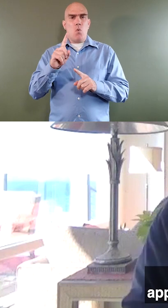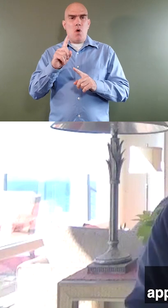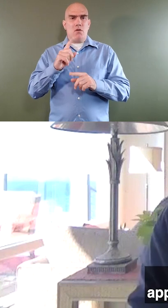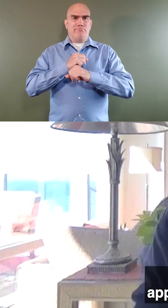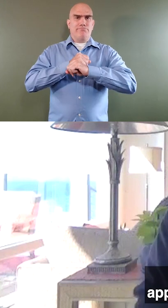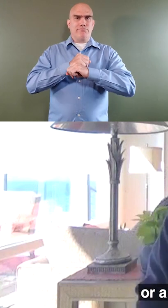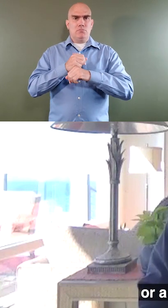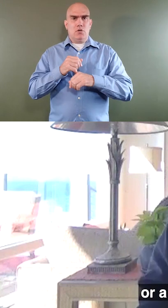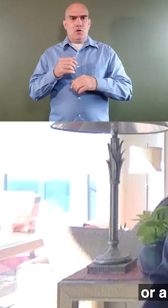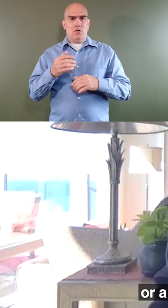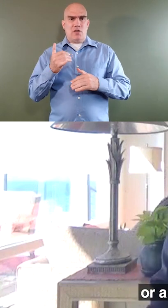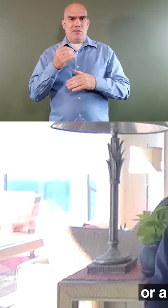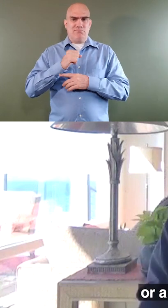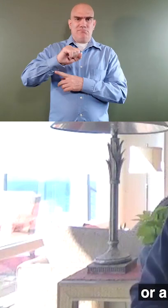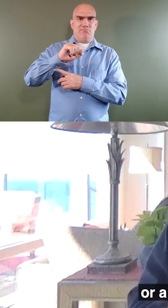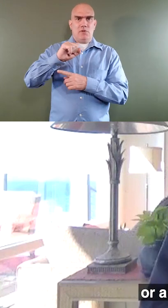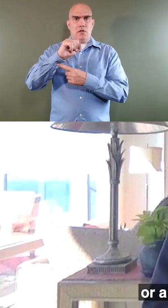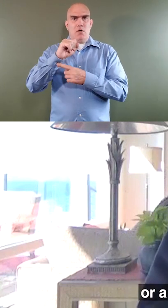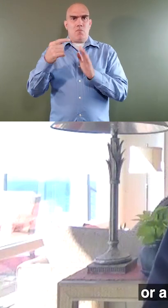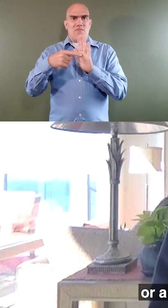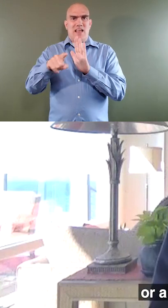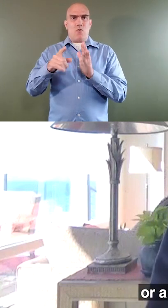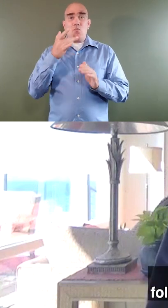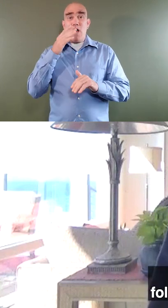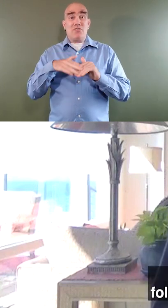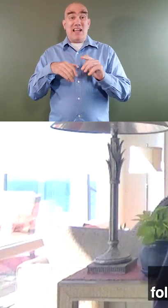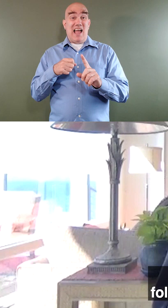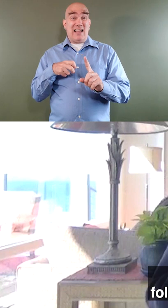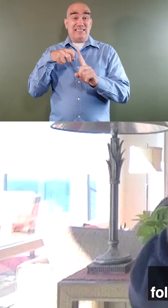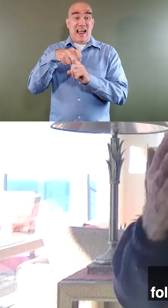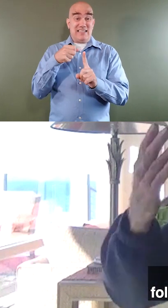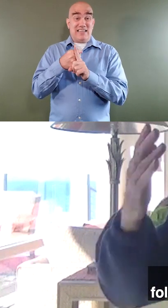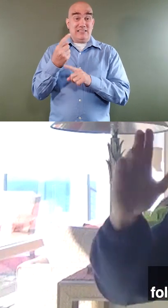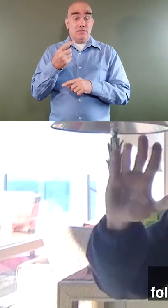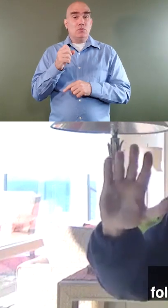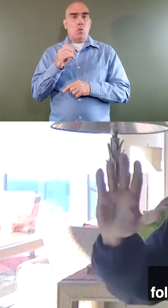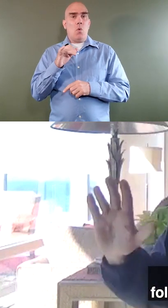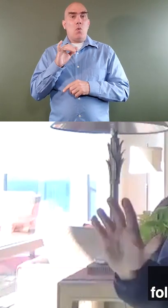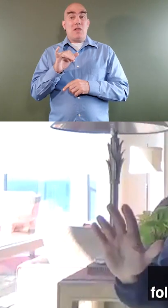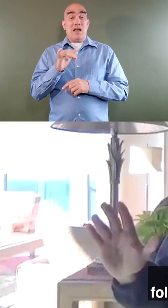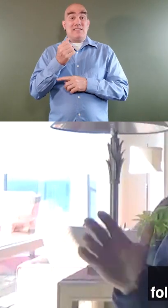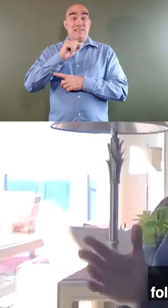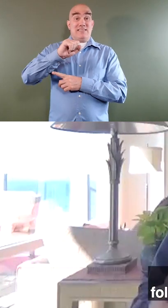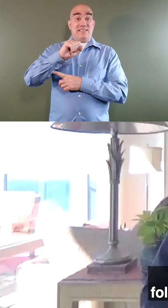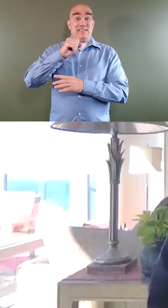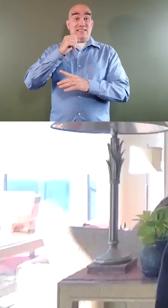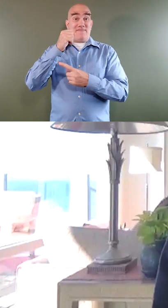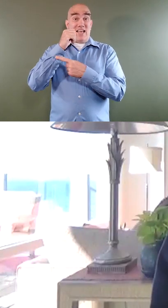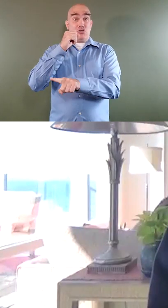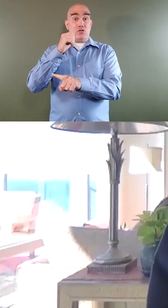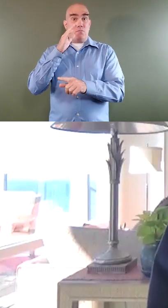warding off or deflection rather than an attack. And so a deflection will be followed with another movement.